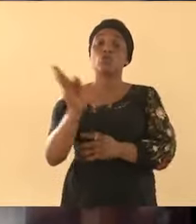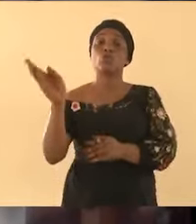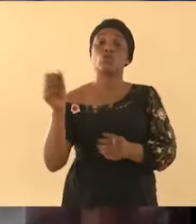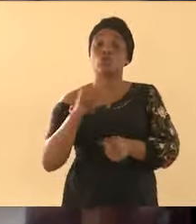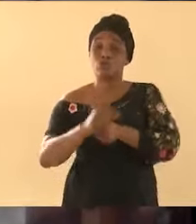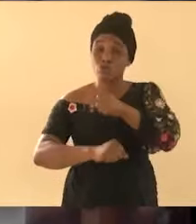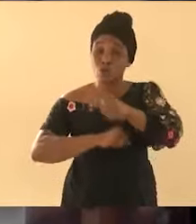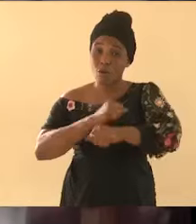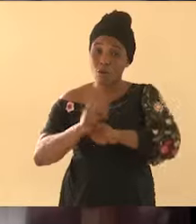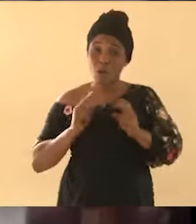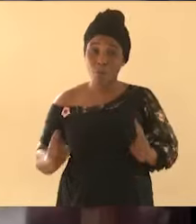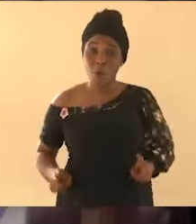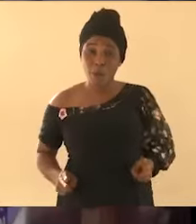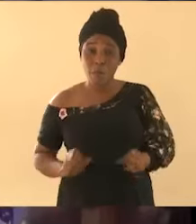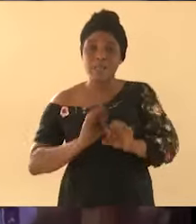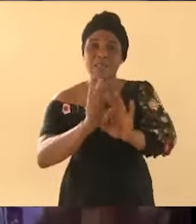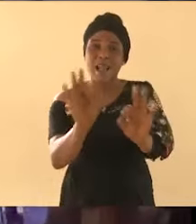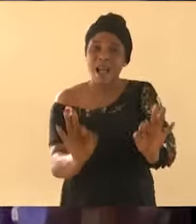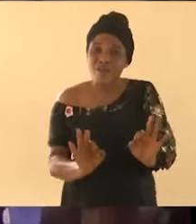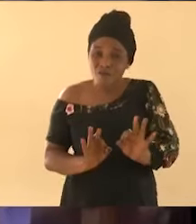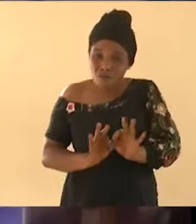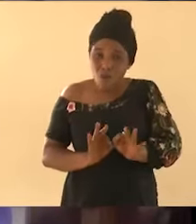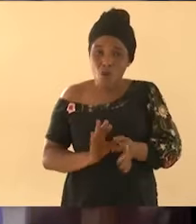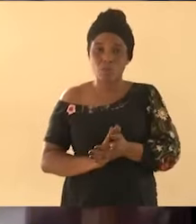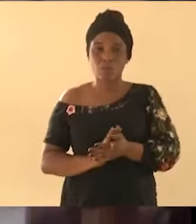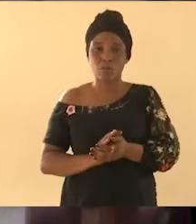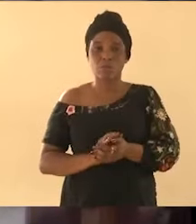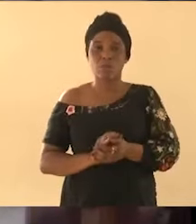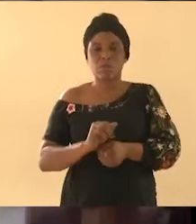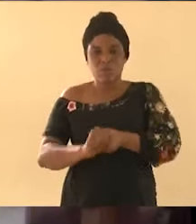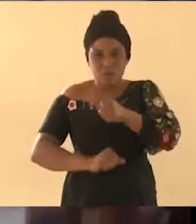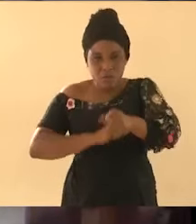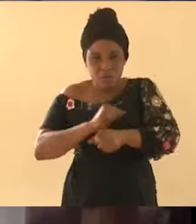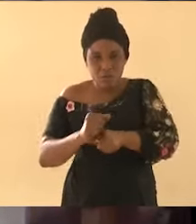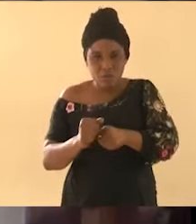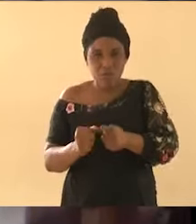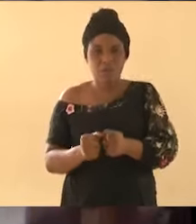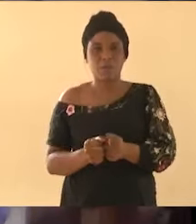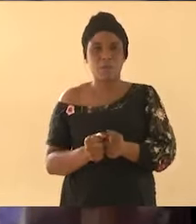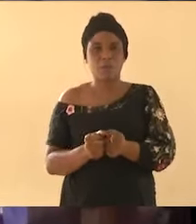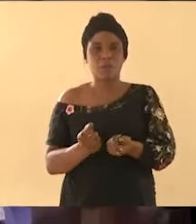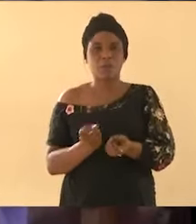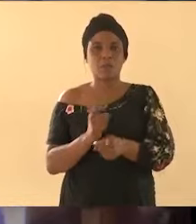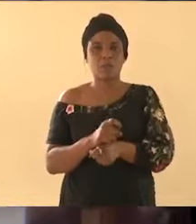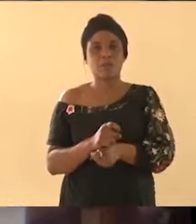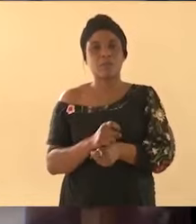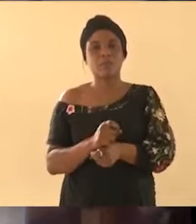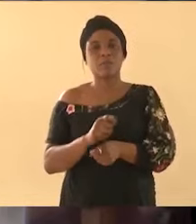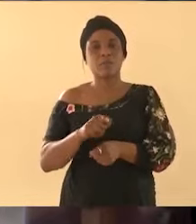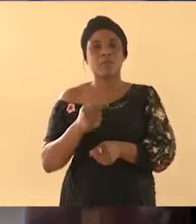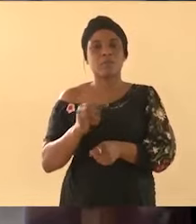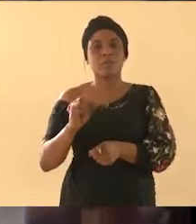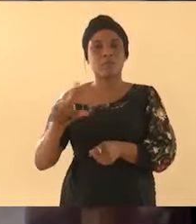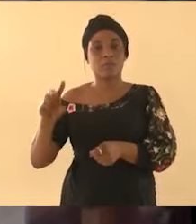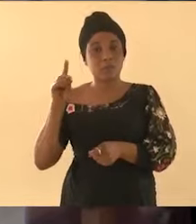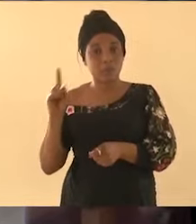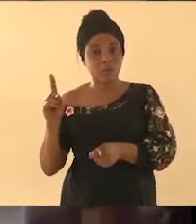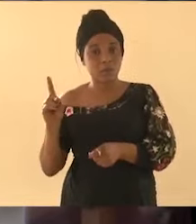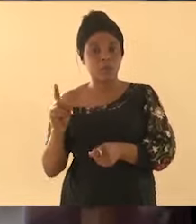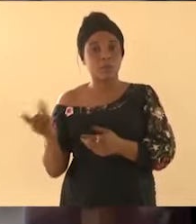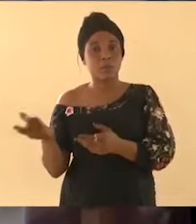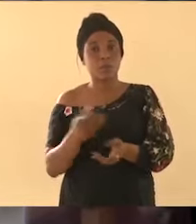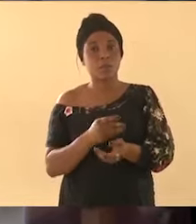It is through suffering that human beings are formed. Suffering becomes the fire that refines gold.